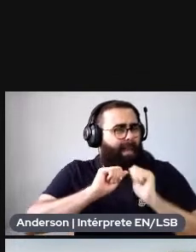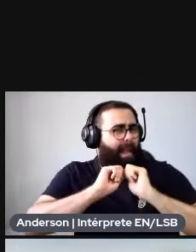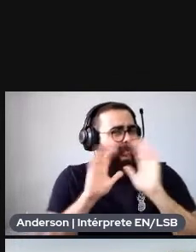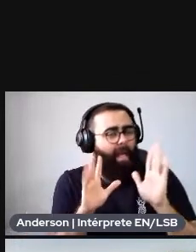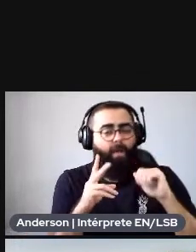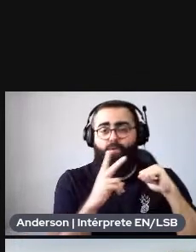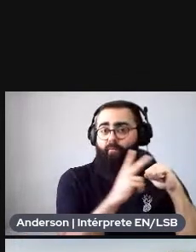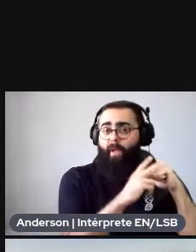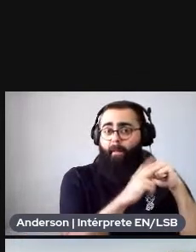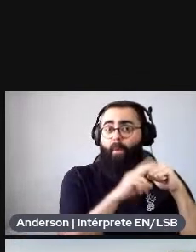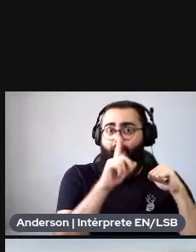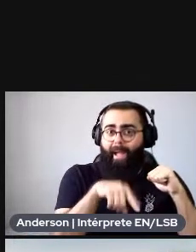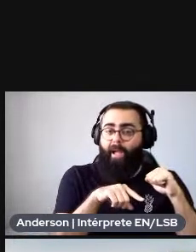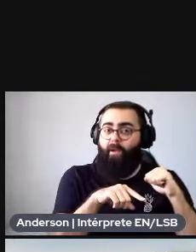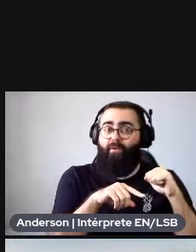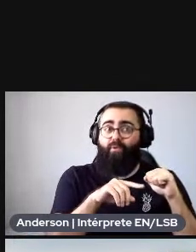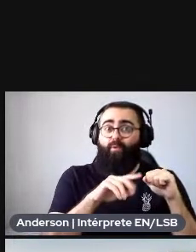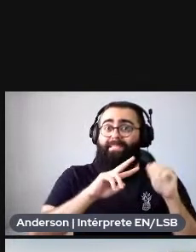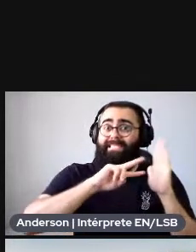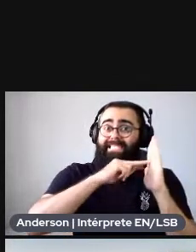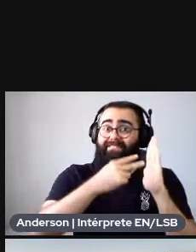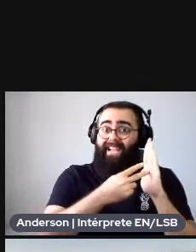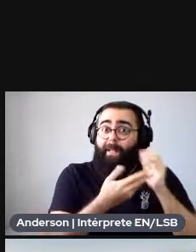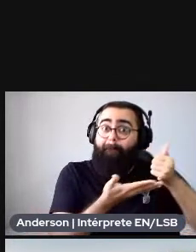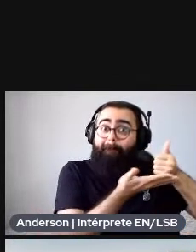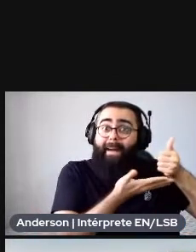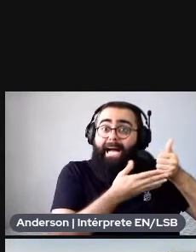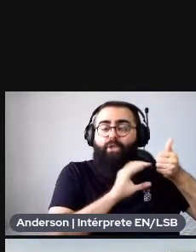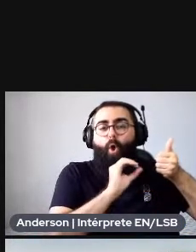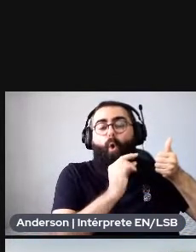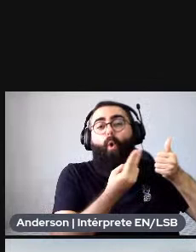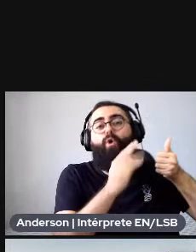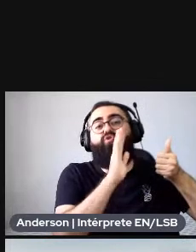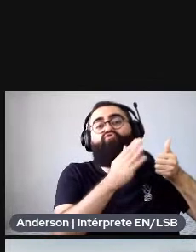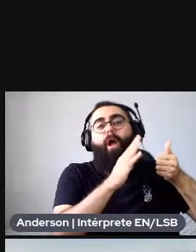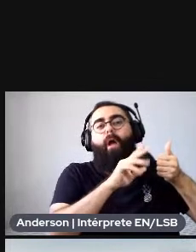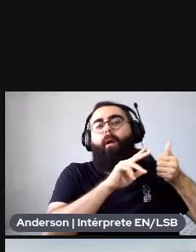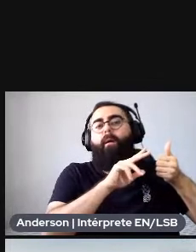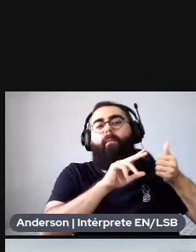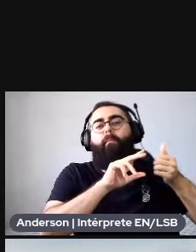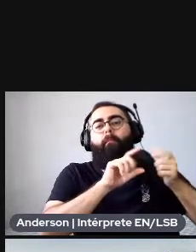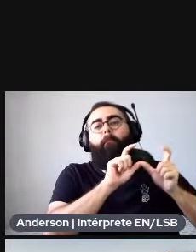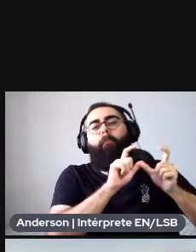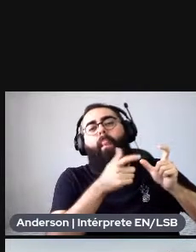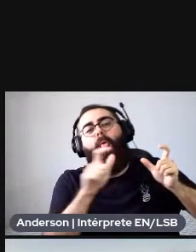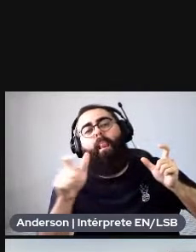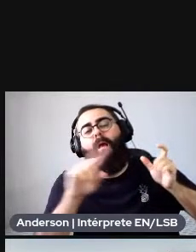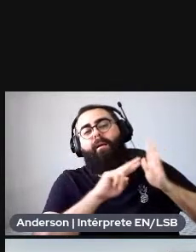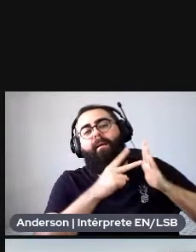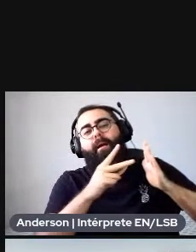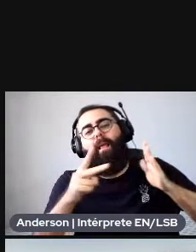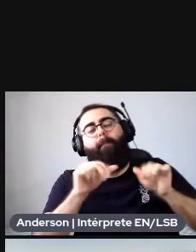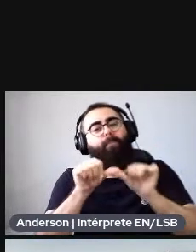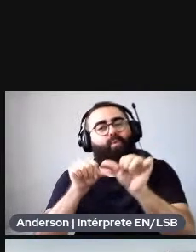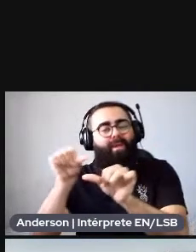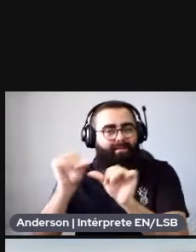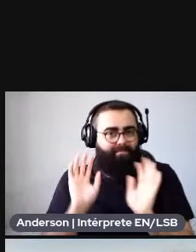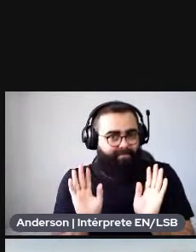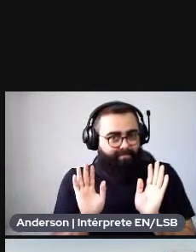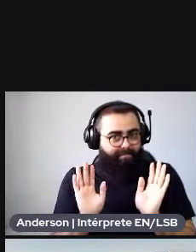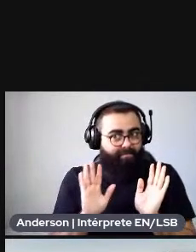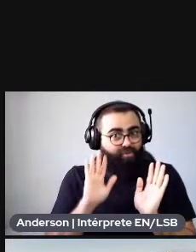its original meaning of throwing or whether there is already some inchoative aspect. If we take a look here at the